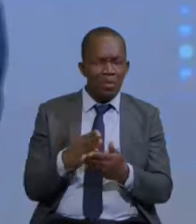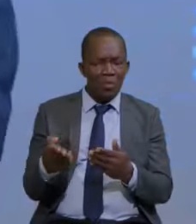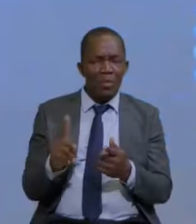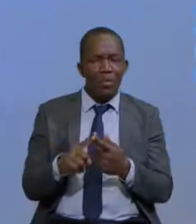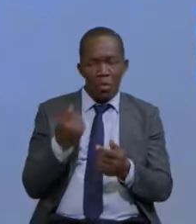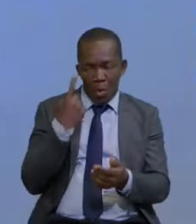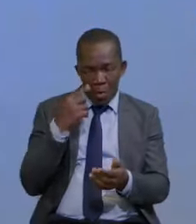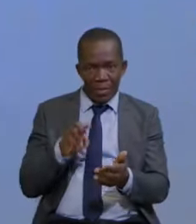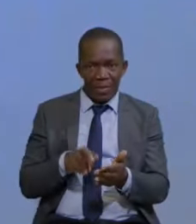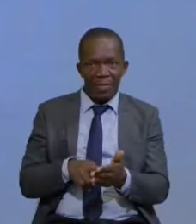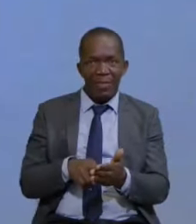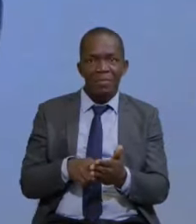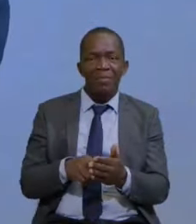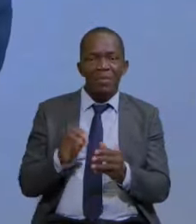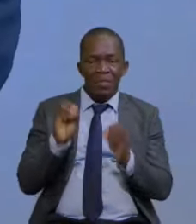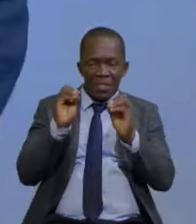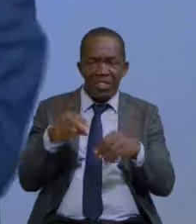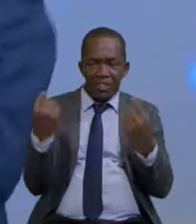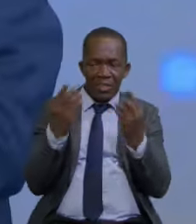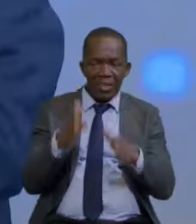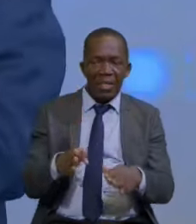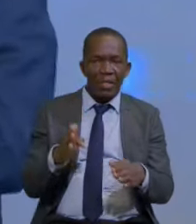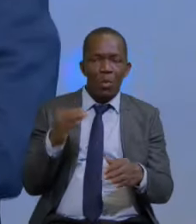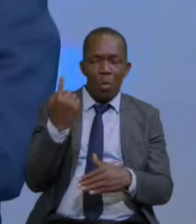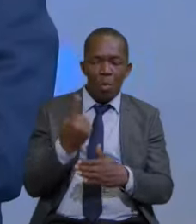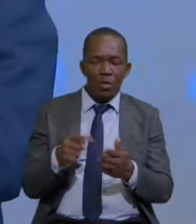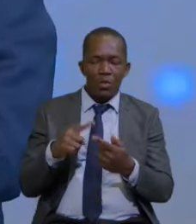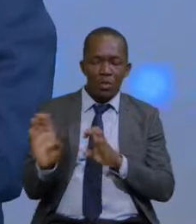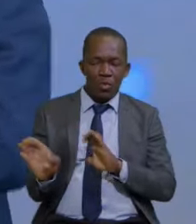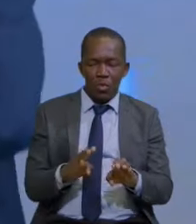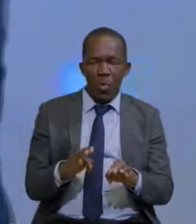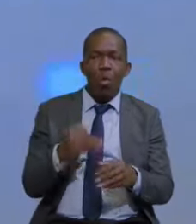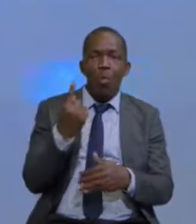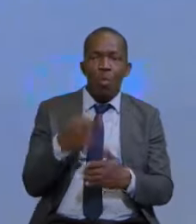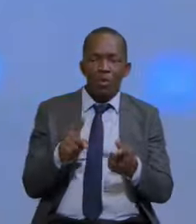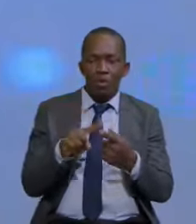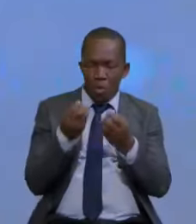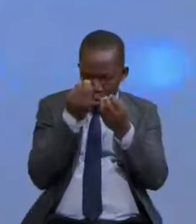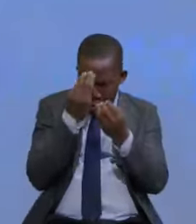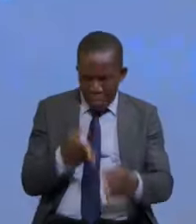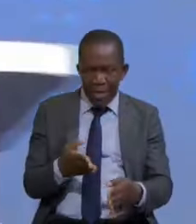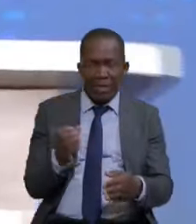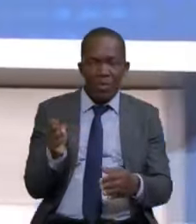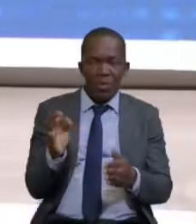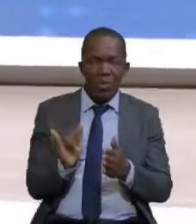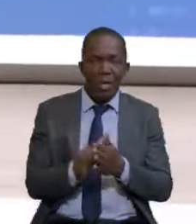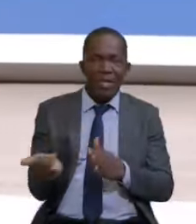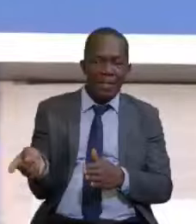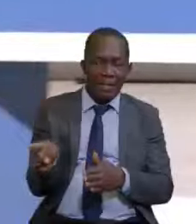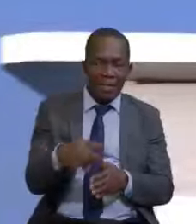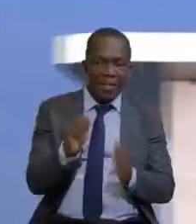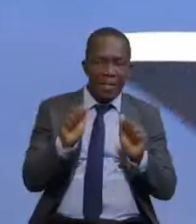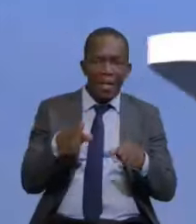to do, what to observe, so that they can be saved. We should teach the people who have